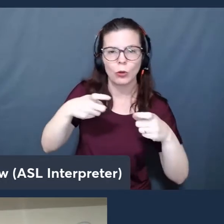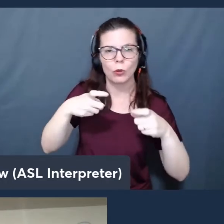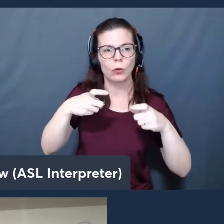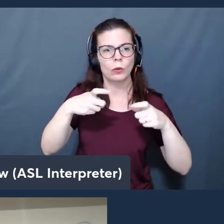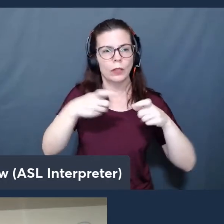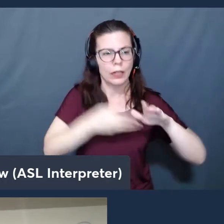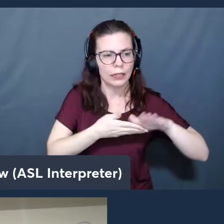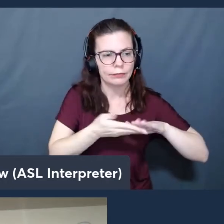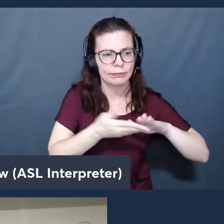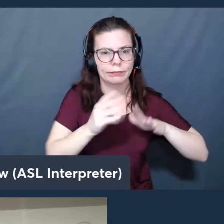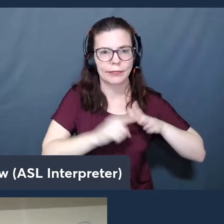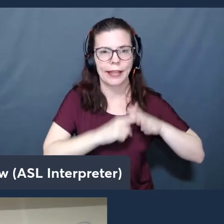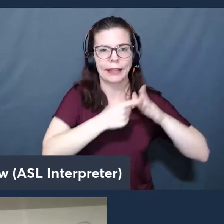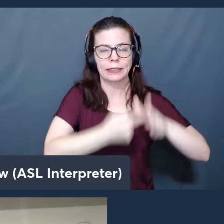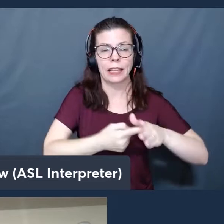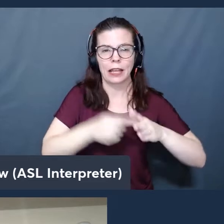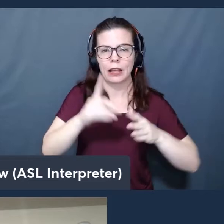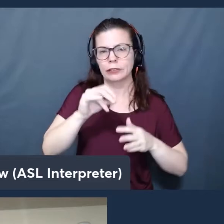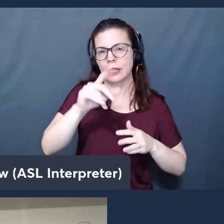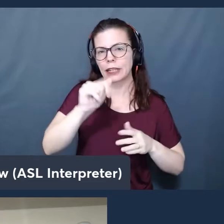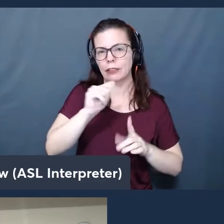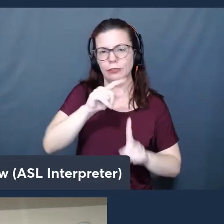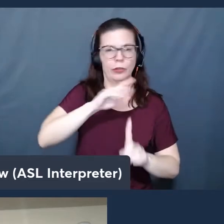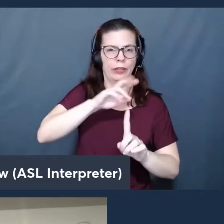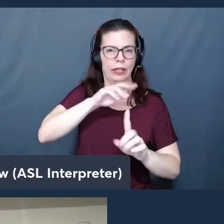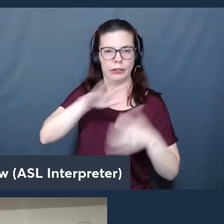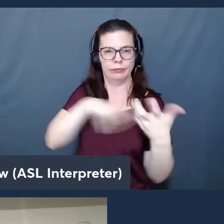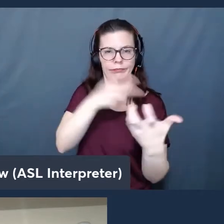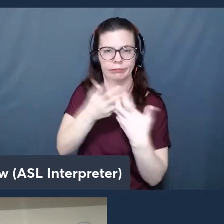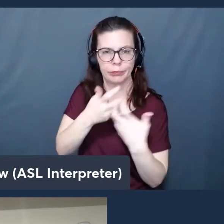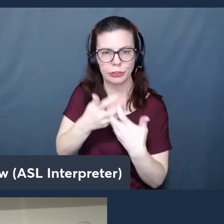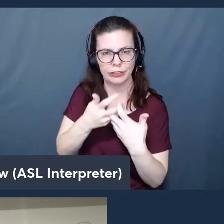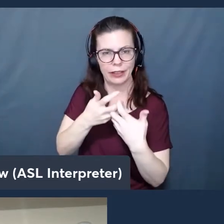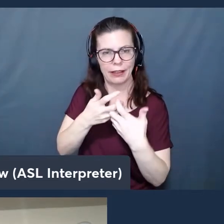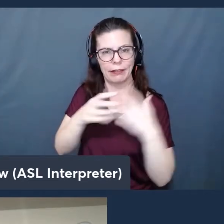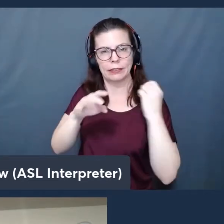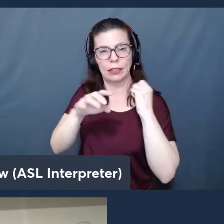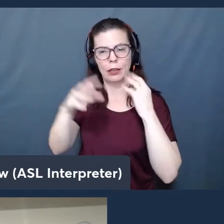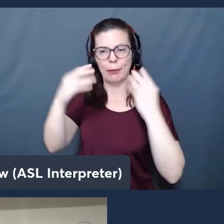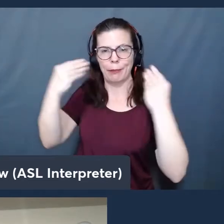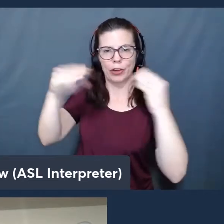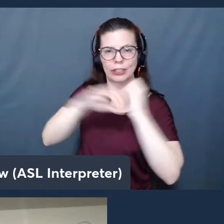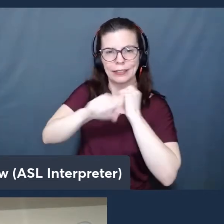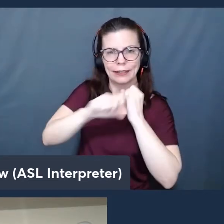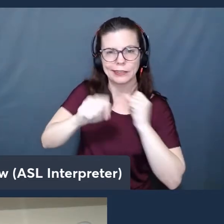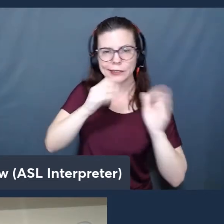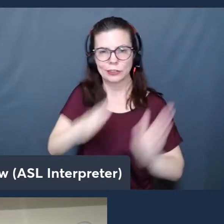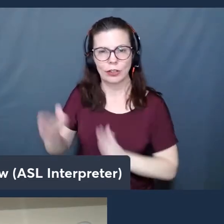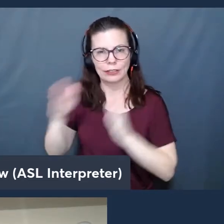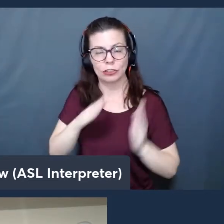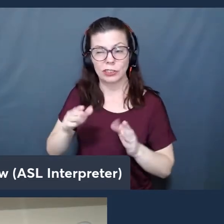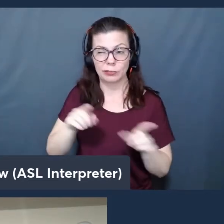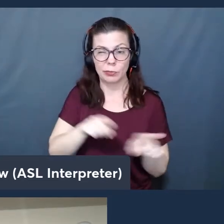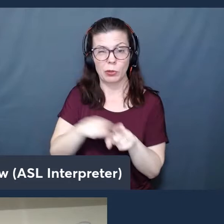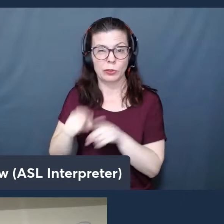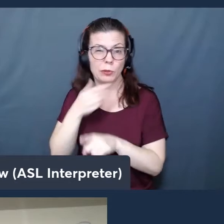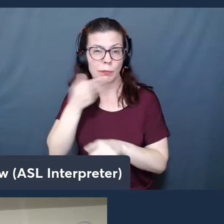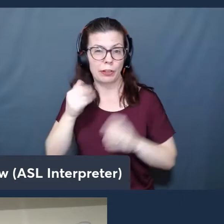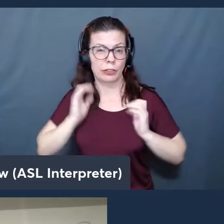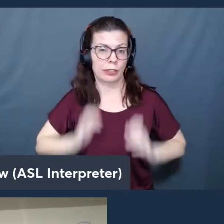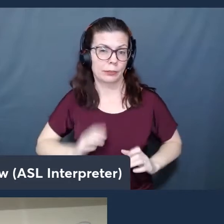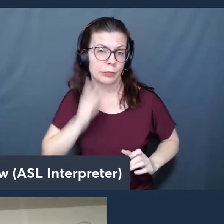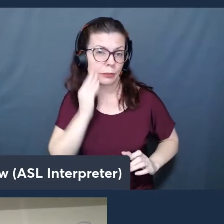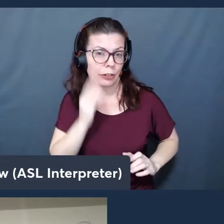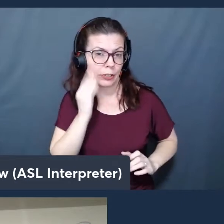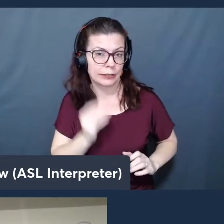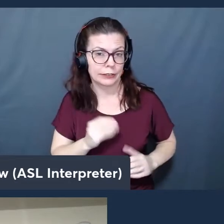for personalized marketing strategies as well as better customer experiences. okay. Now, when you say this data, what